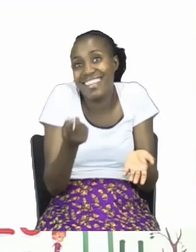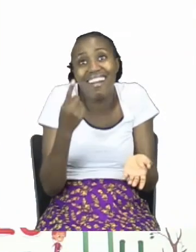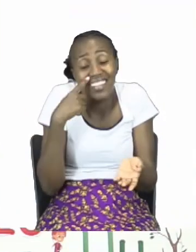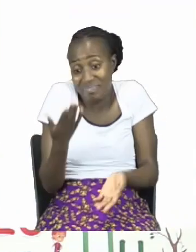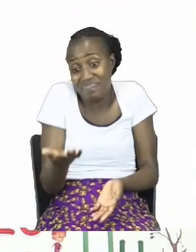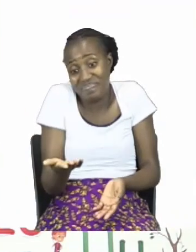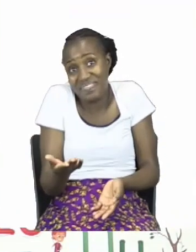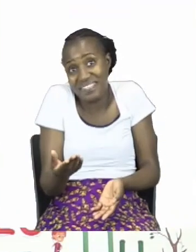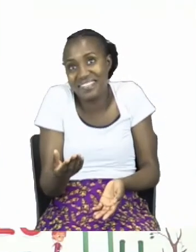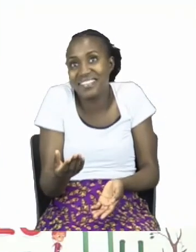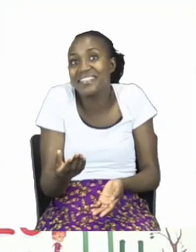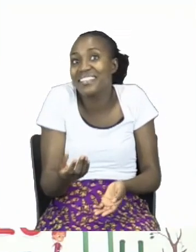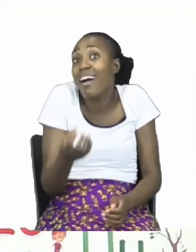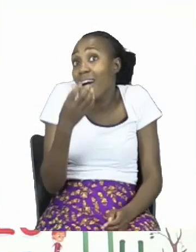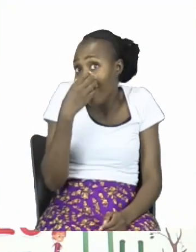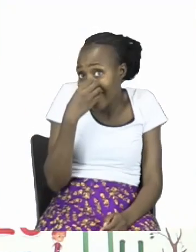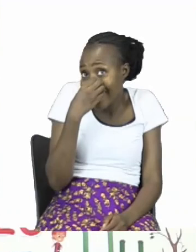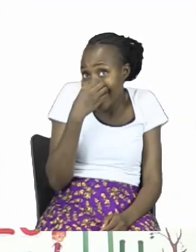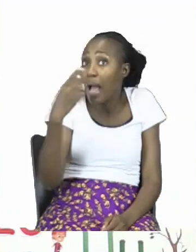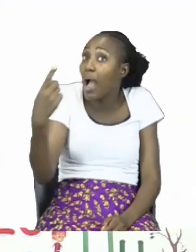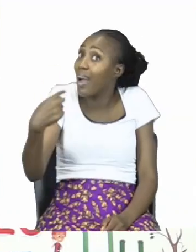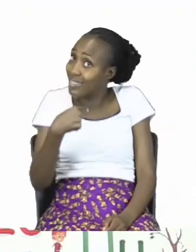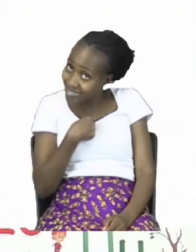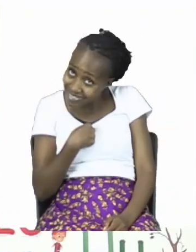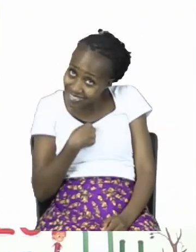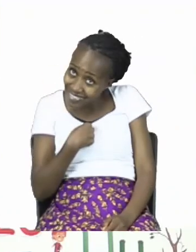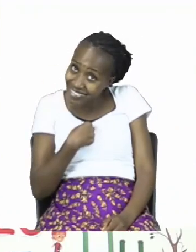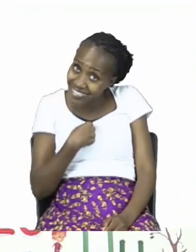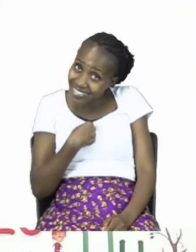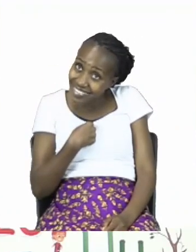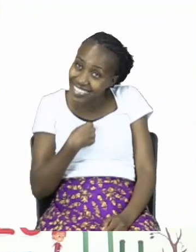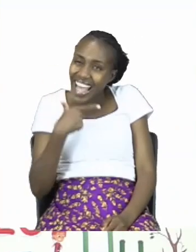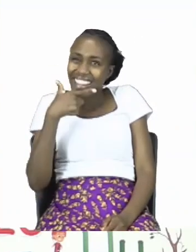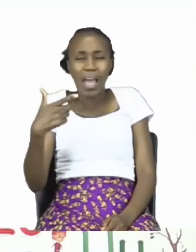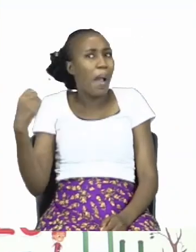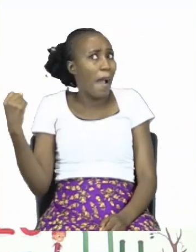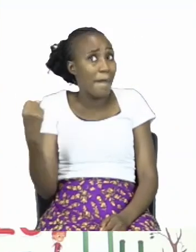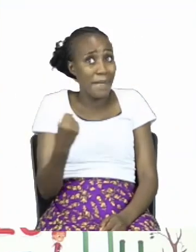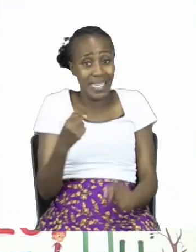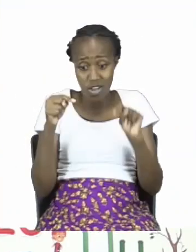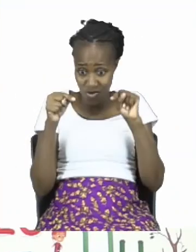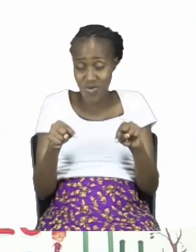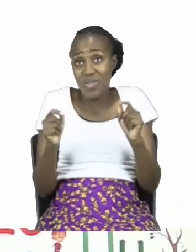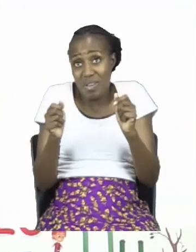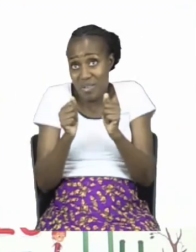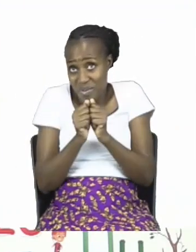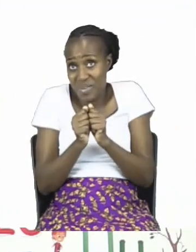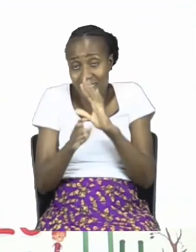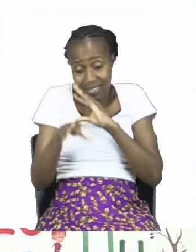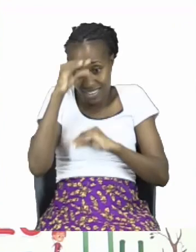are. So, from Sashi and I would like to say thank you so much for joining us